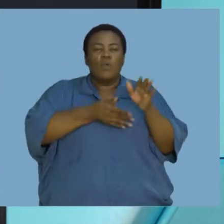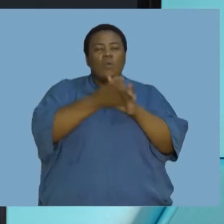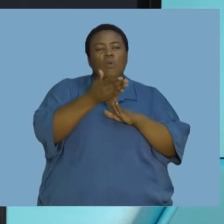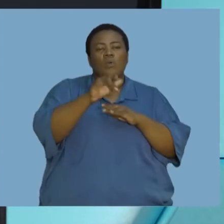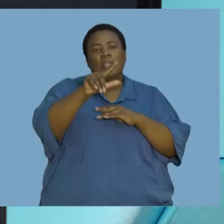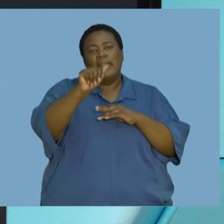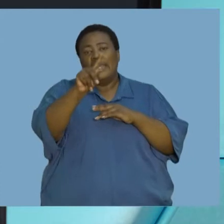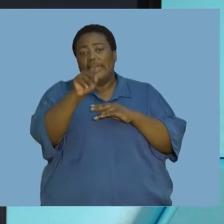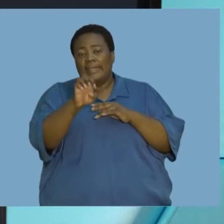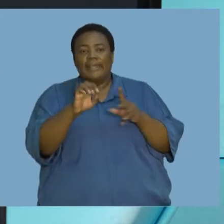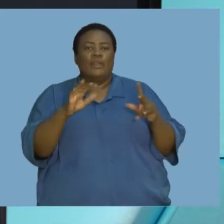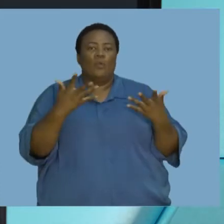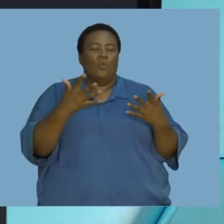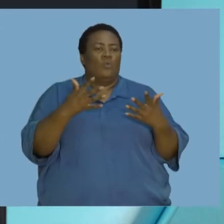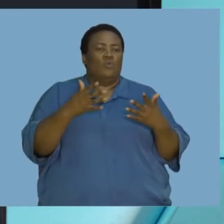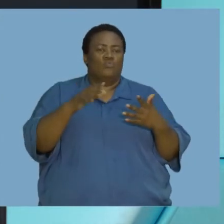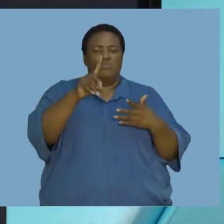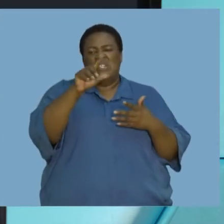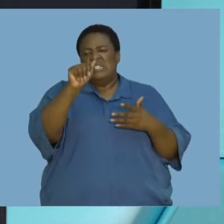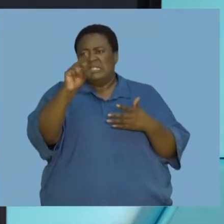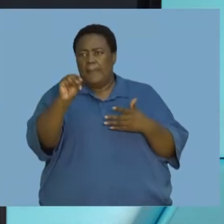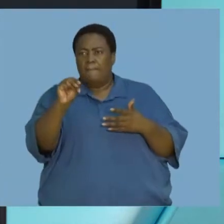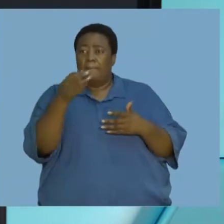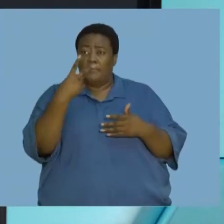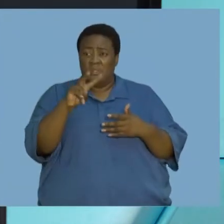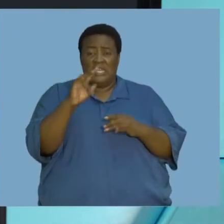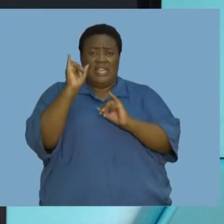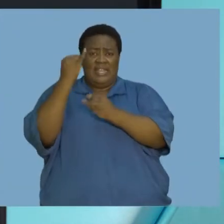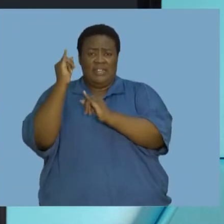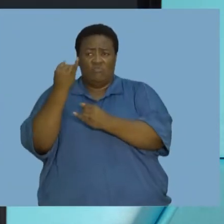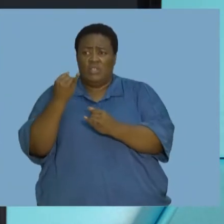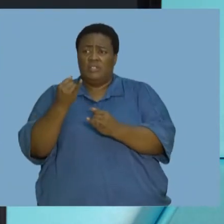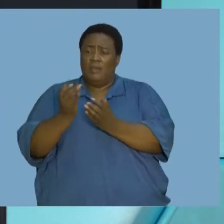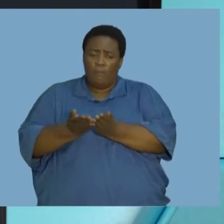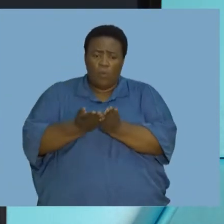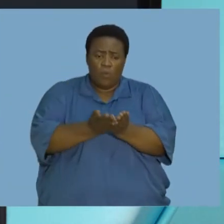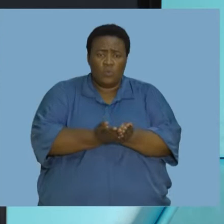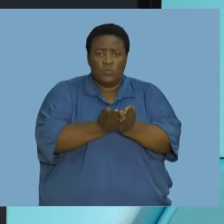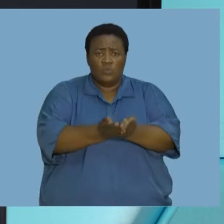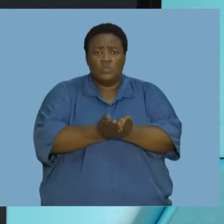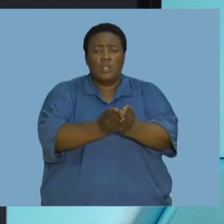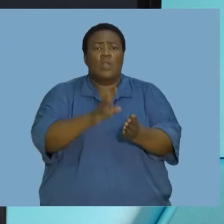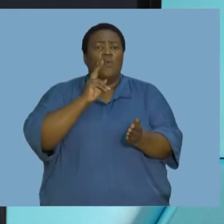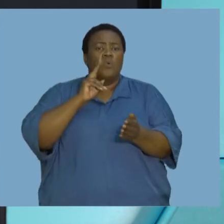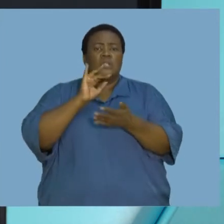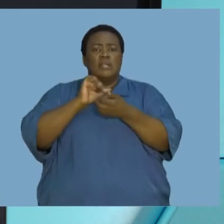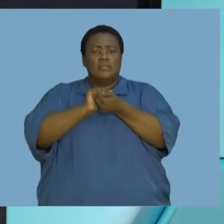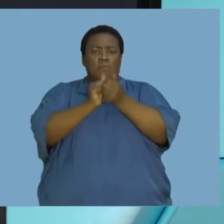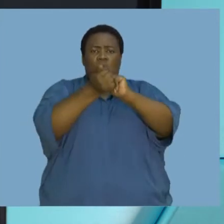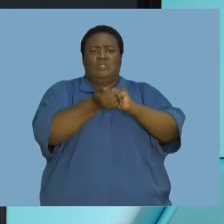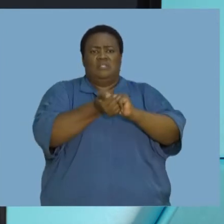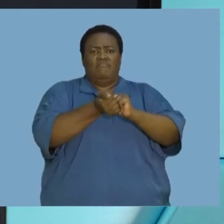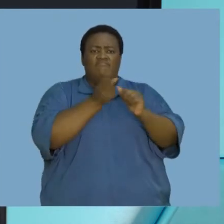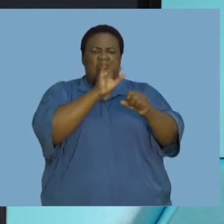or if you've been to a dam where you've seen lots of eutrophication, you'll find that industries such as boating, water sports are